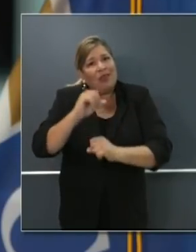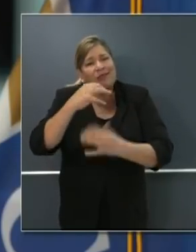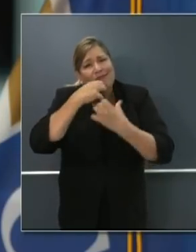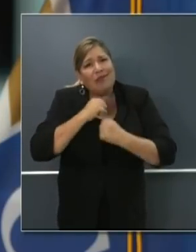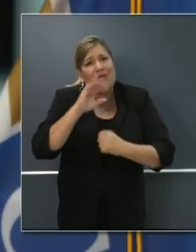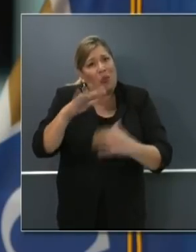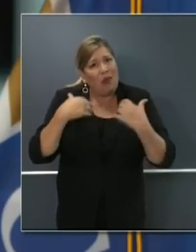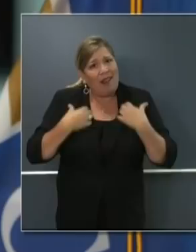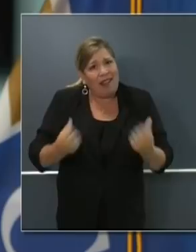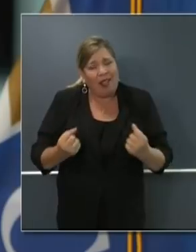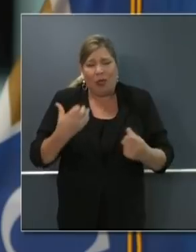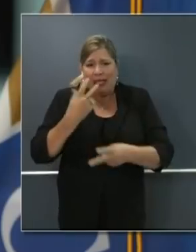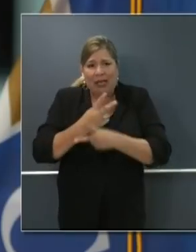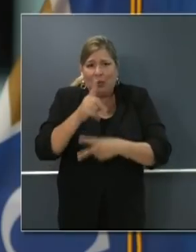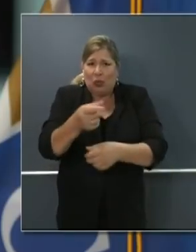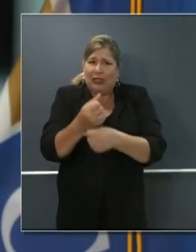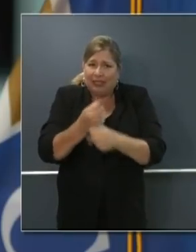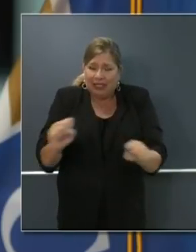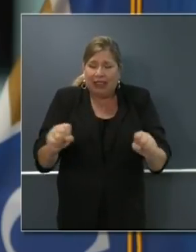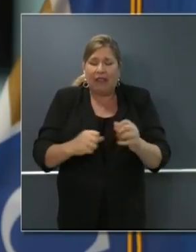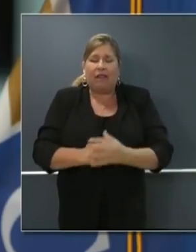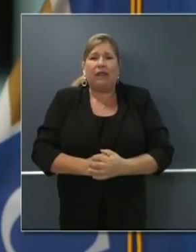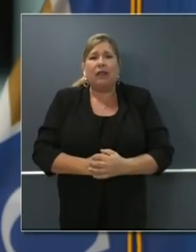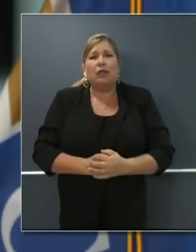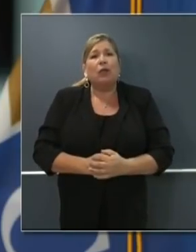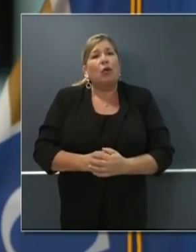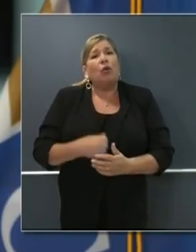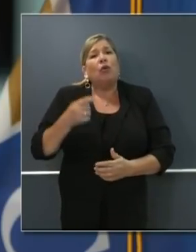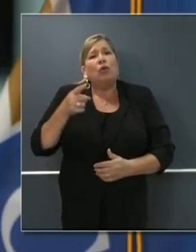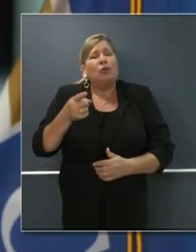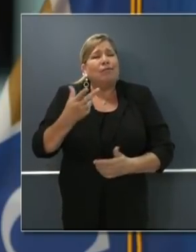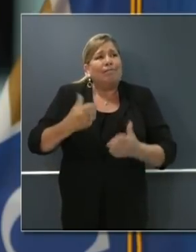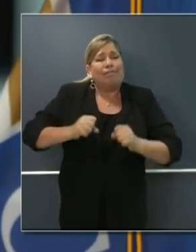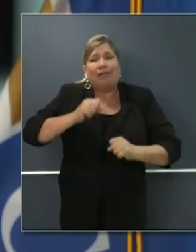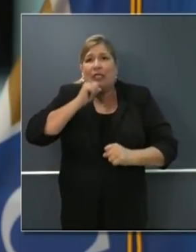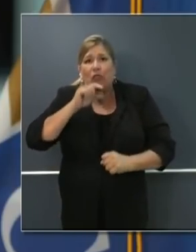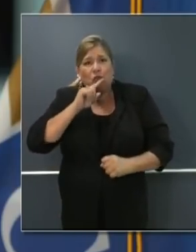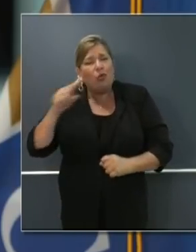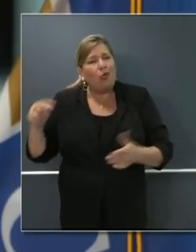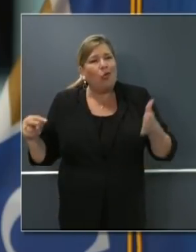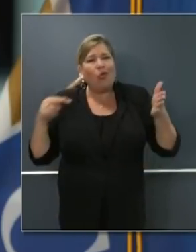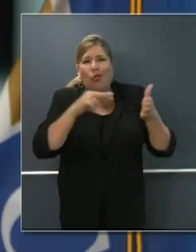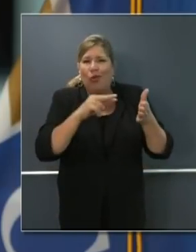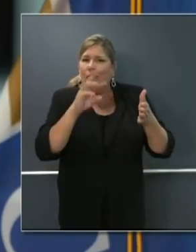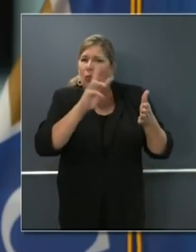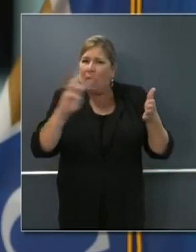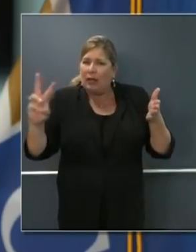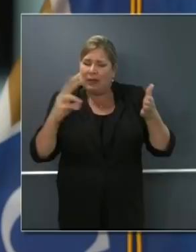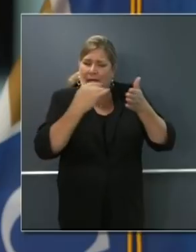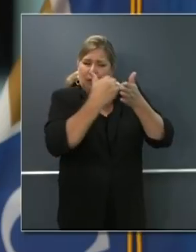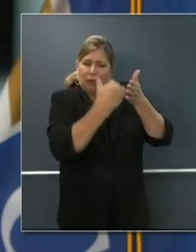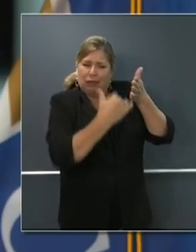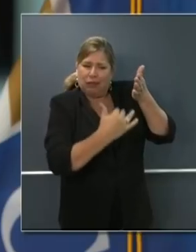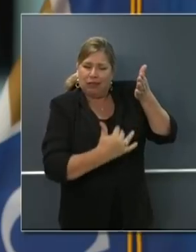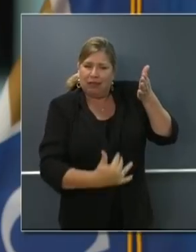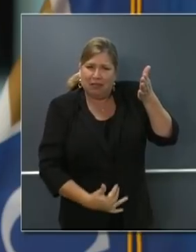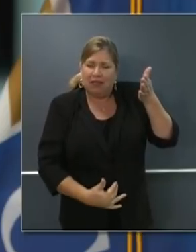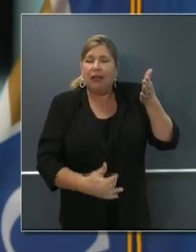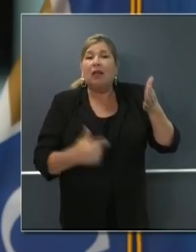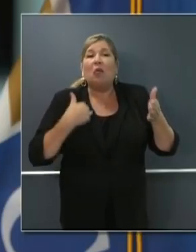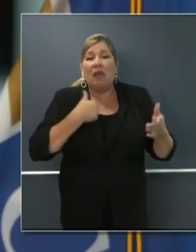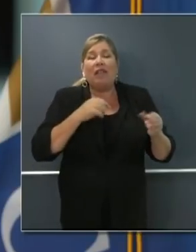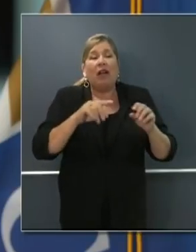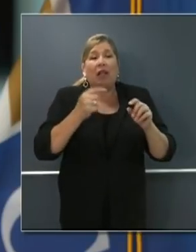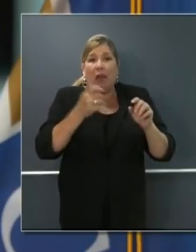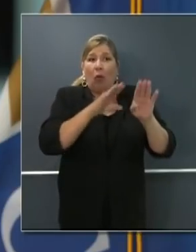you safe. And so I hope you'll take a look at those guidelines, and they are certainly more expansive than we've seen. We hope to